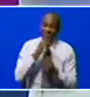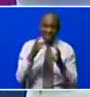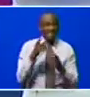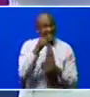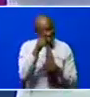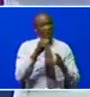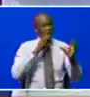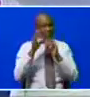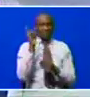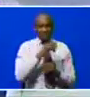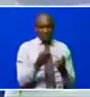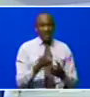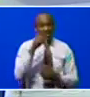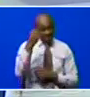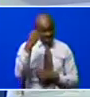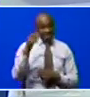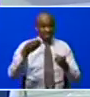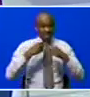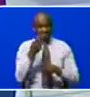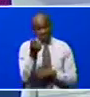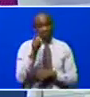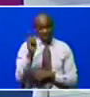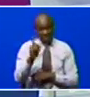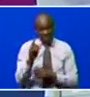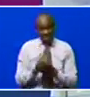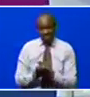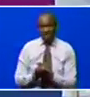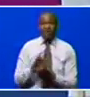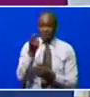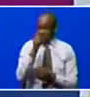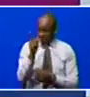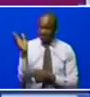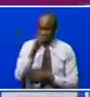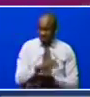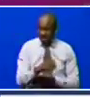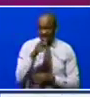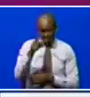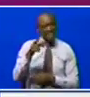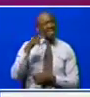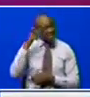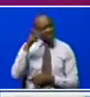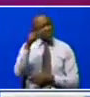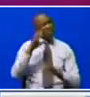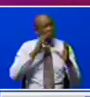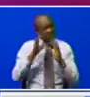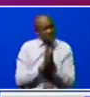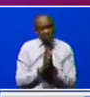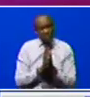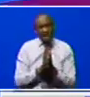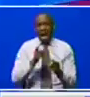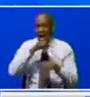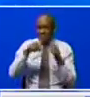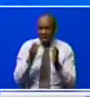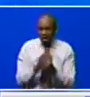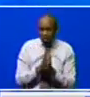So, Daisy, just give me a few minutes. I'll come back to you in a few minutes. And it was very interesting listening to that conversation, especially touching on